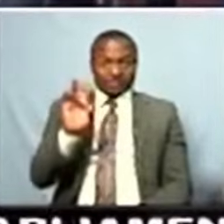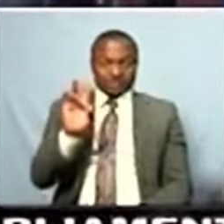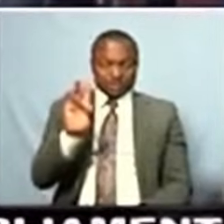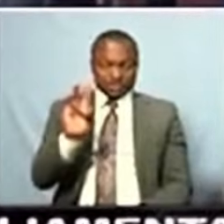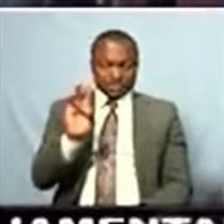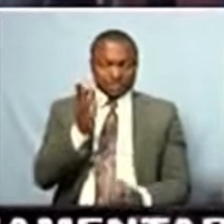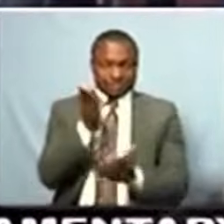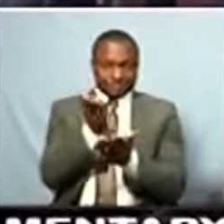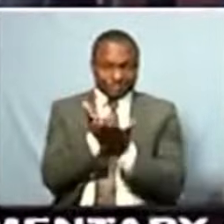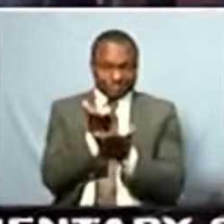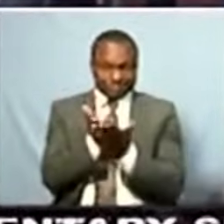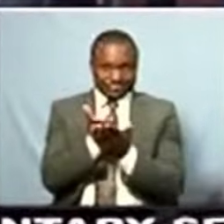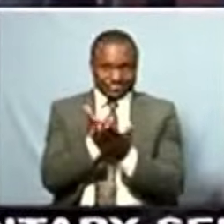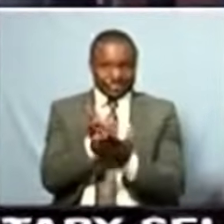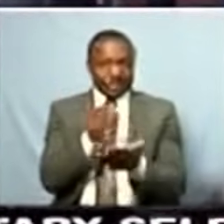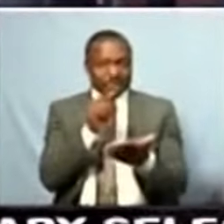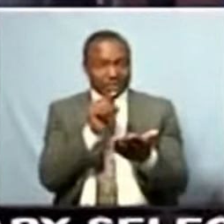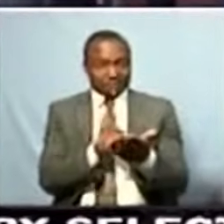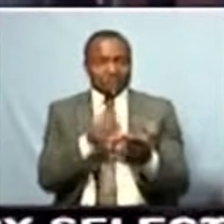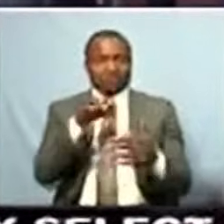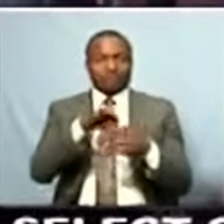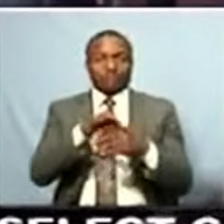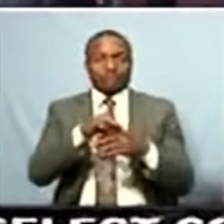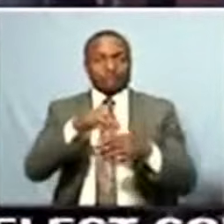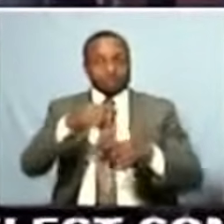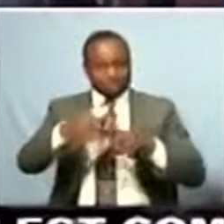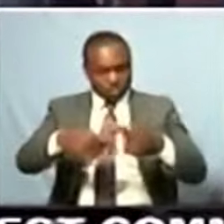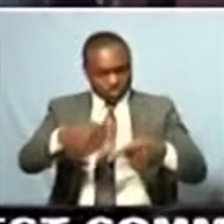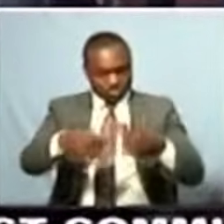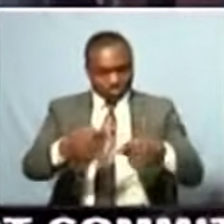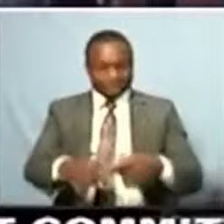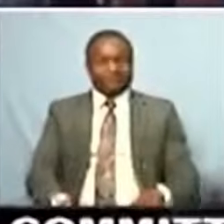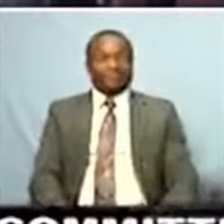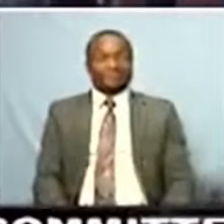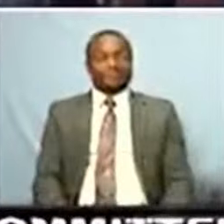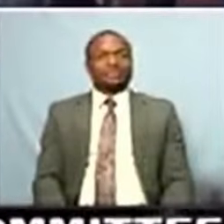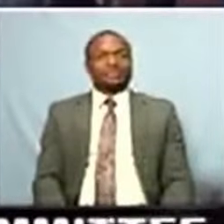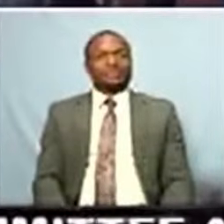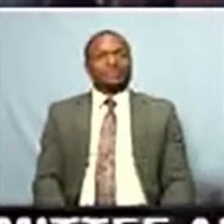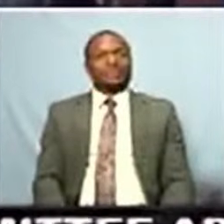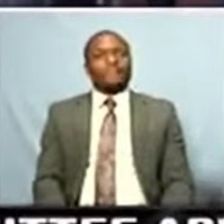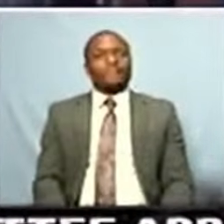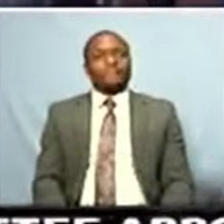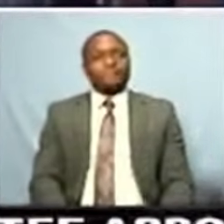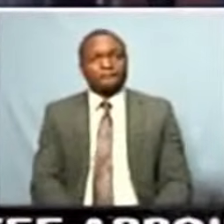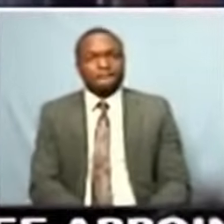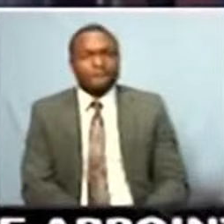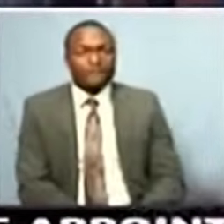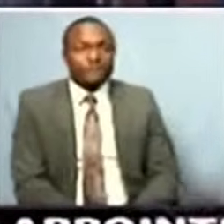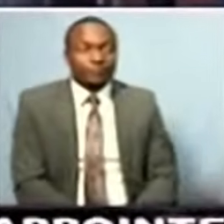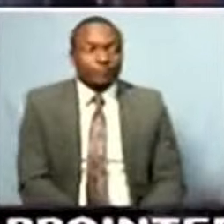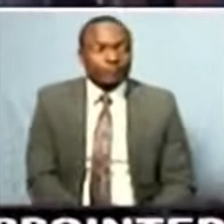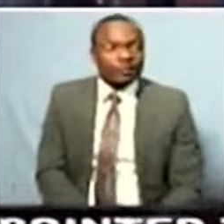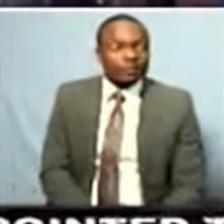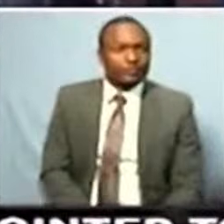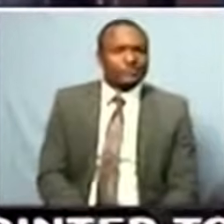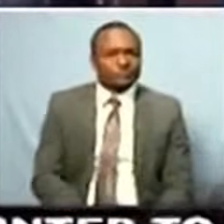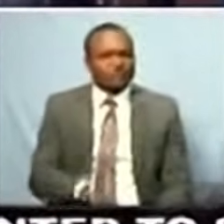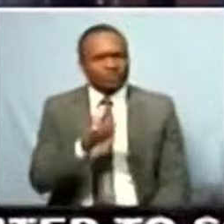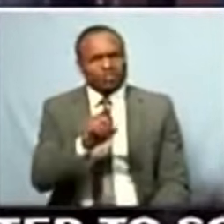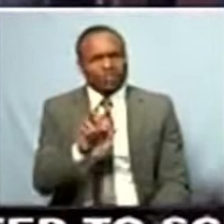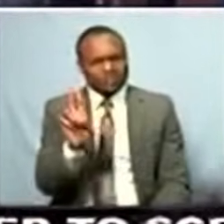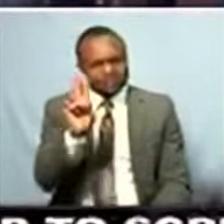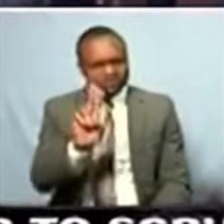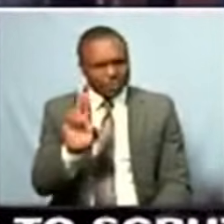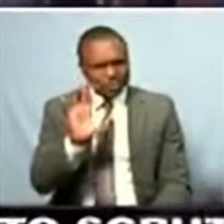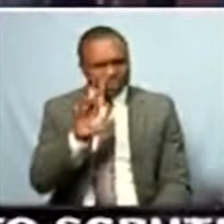that this election should go ahead. Have you applied